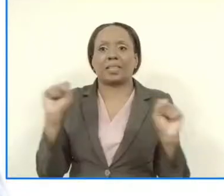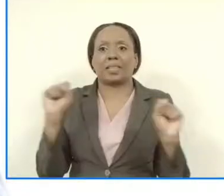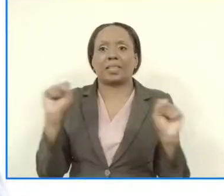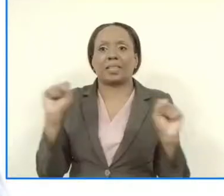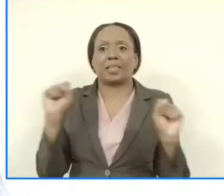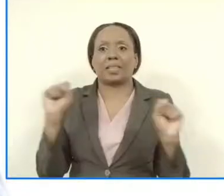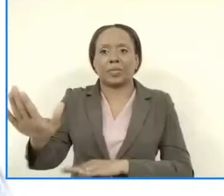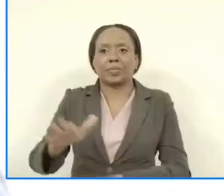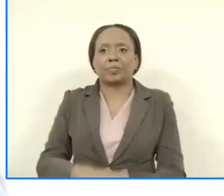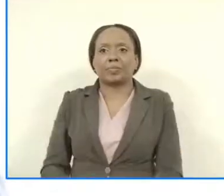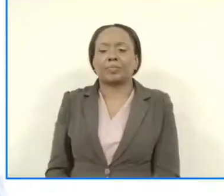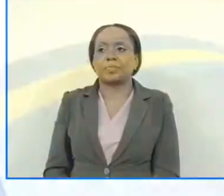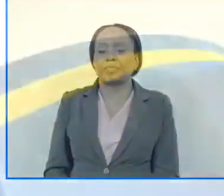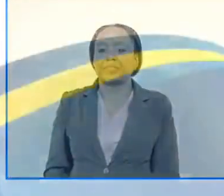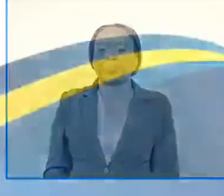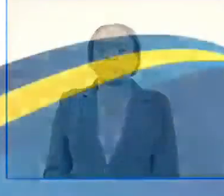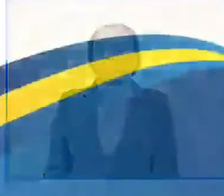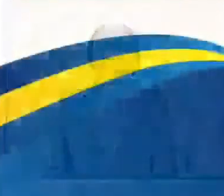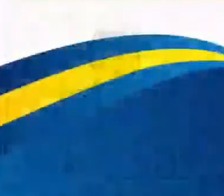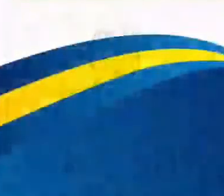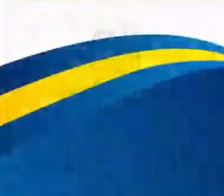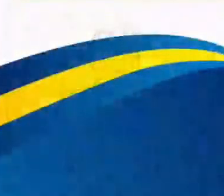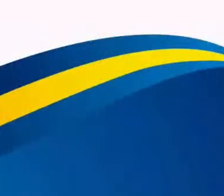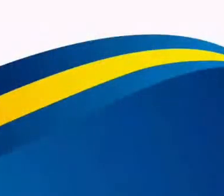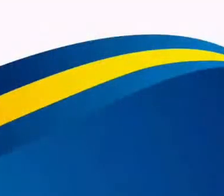much. Good afternoon.